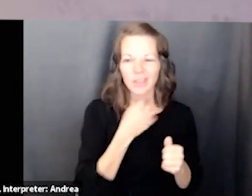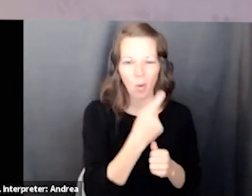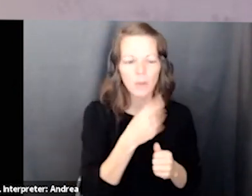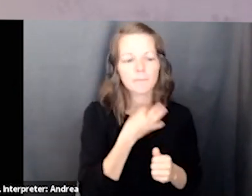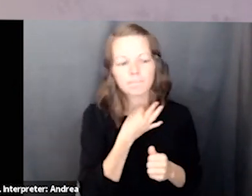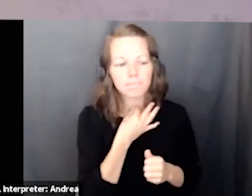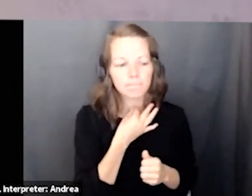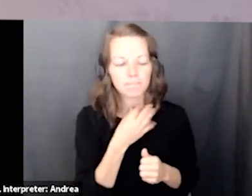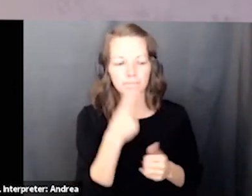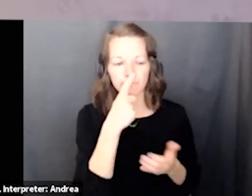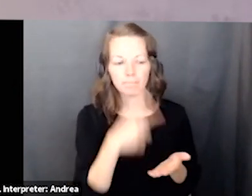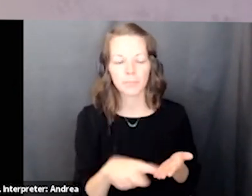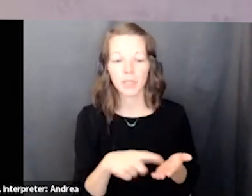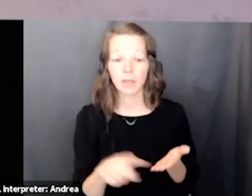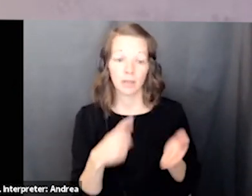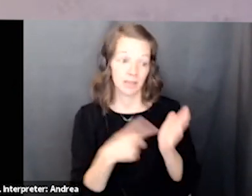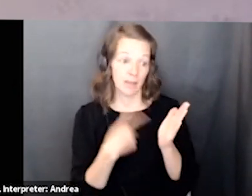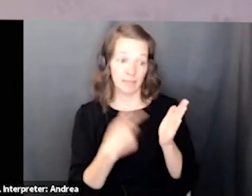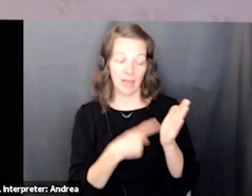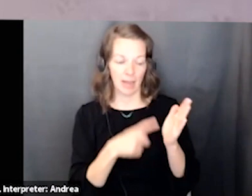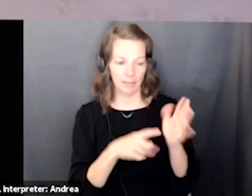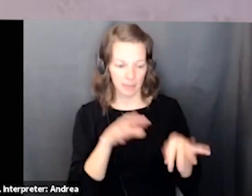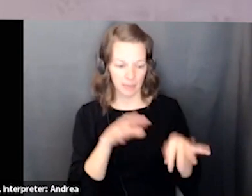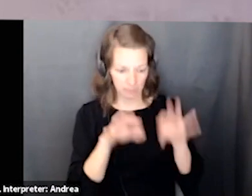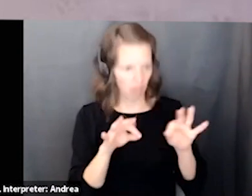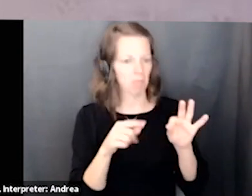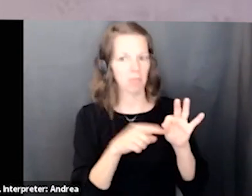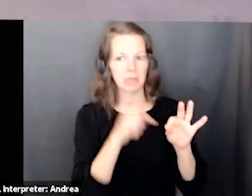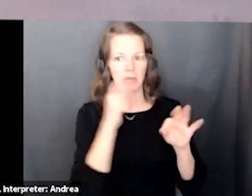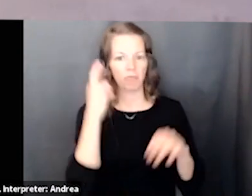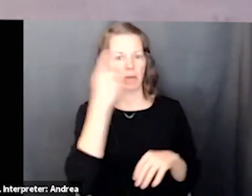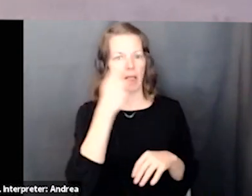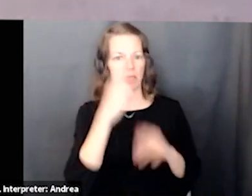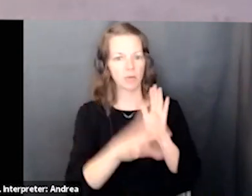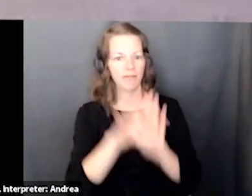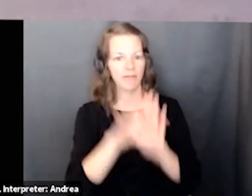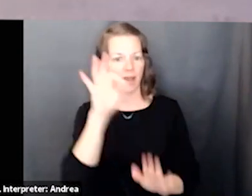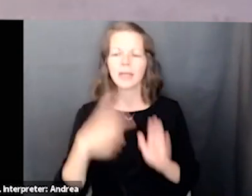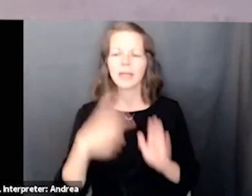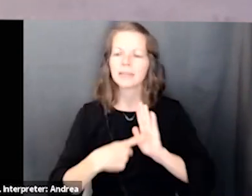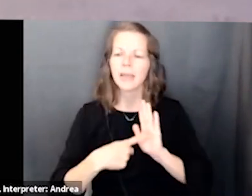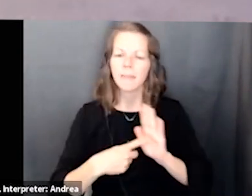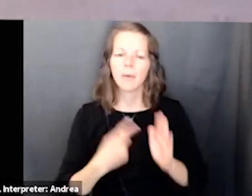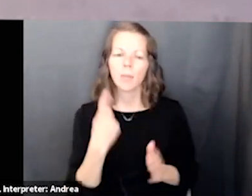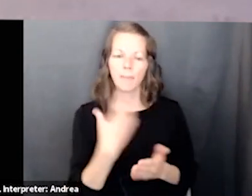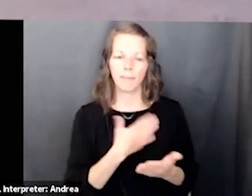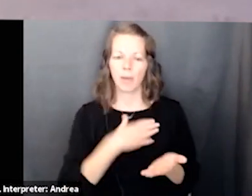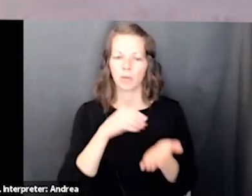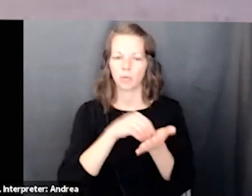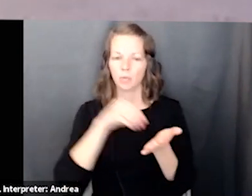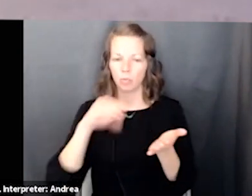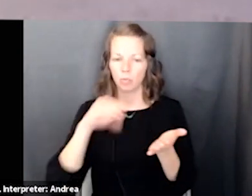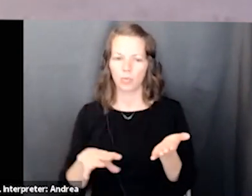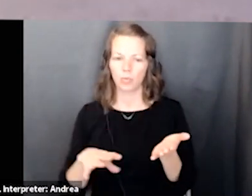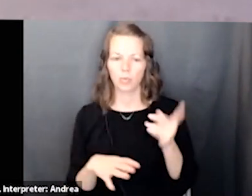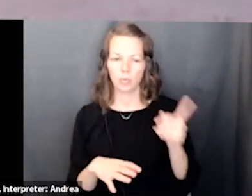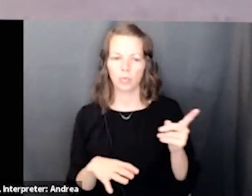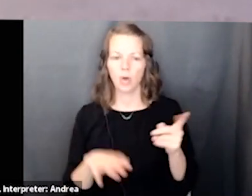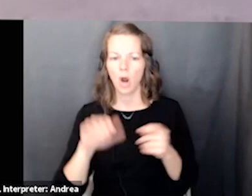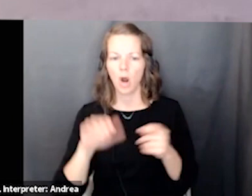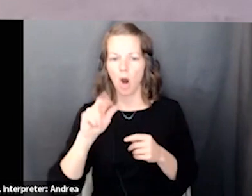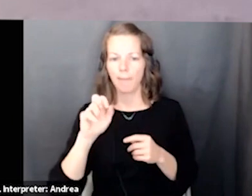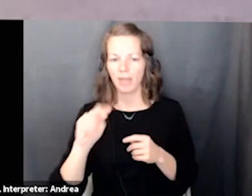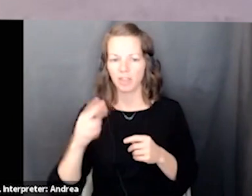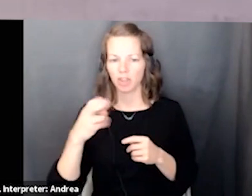you know, sometimes you find things that you're never expecting. I mean, just to give an example, one of my students at Armin Shari,